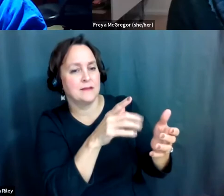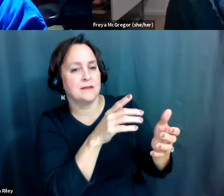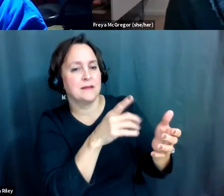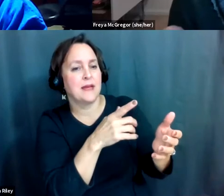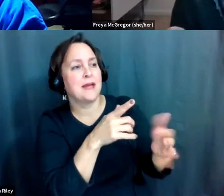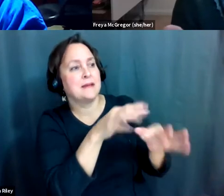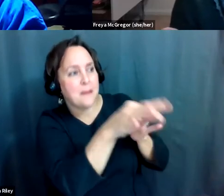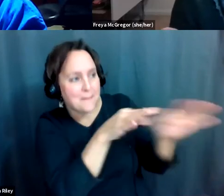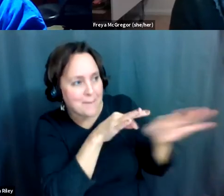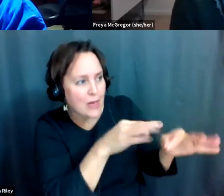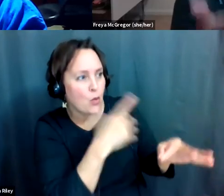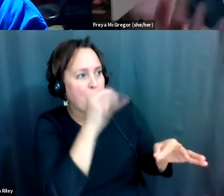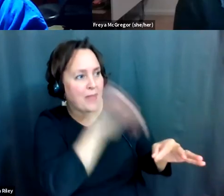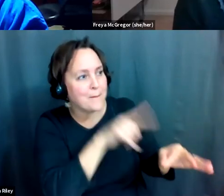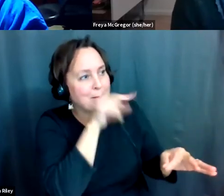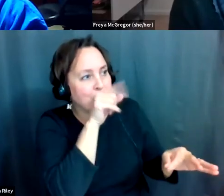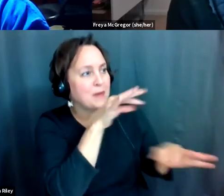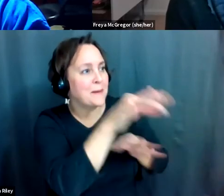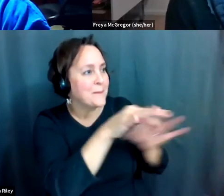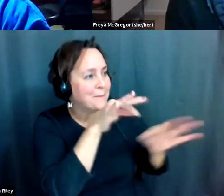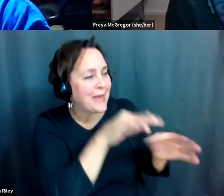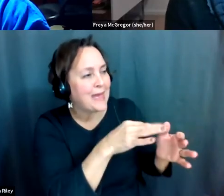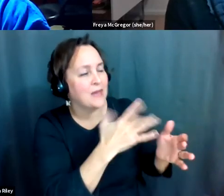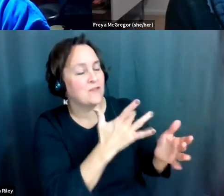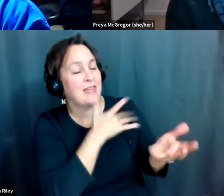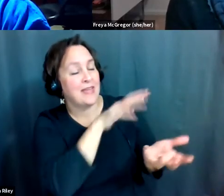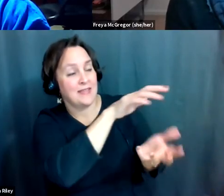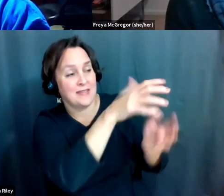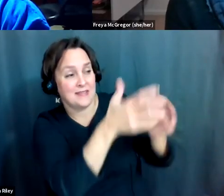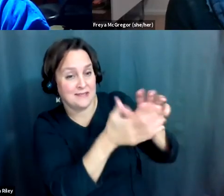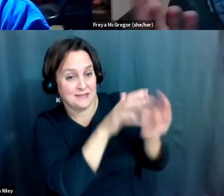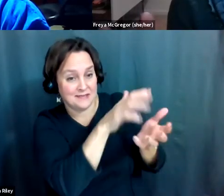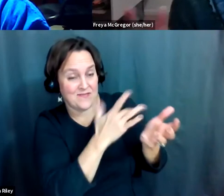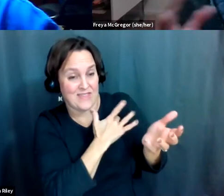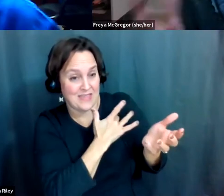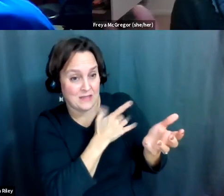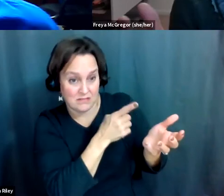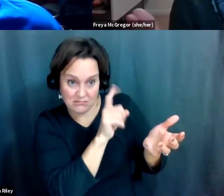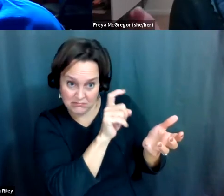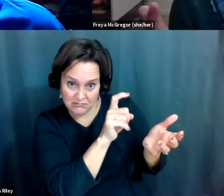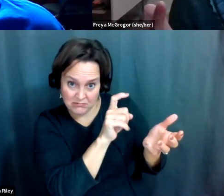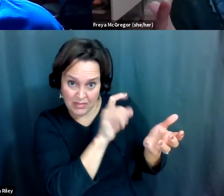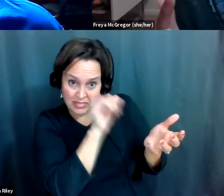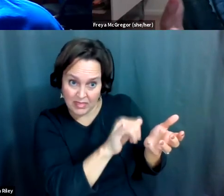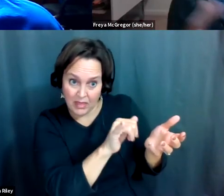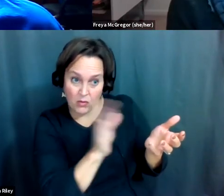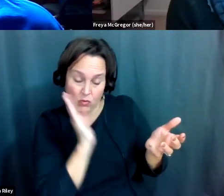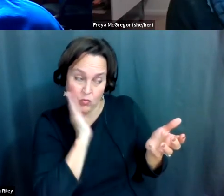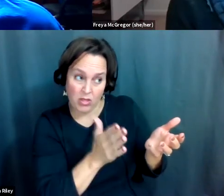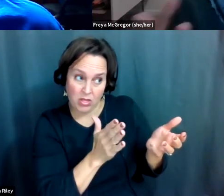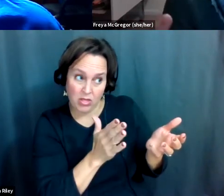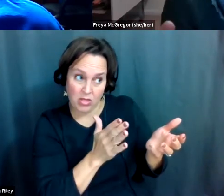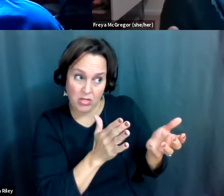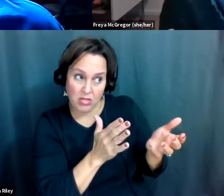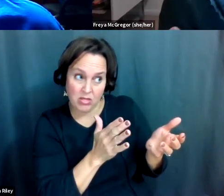told you what it was and having a bit more familiarity, perhaps with different species and calls and stuff. Maybe that context would make that